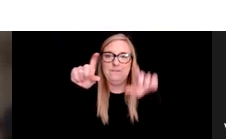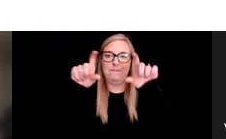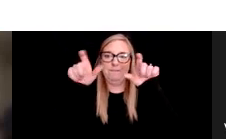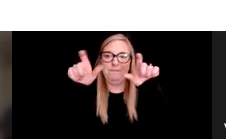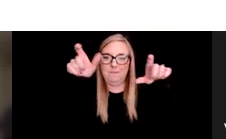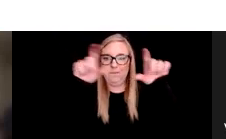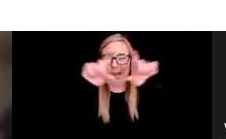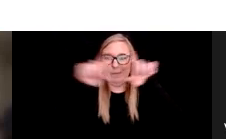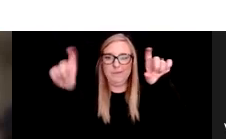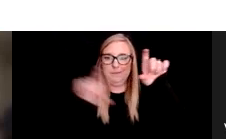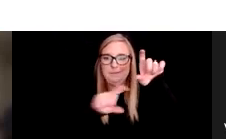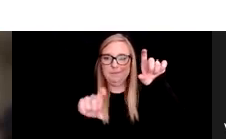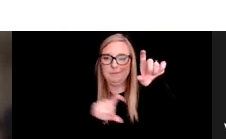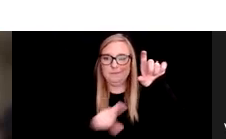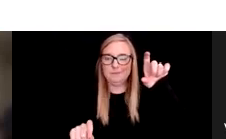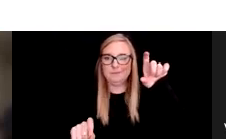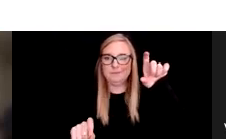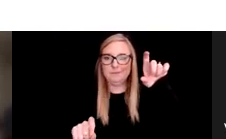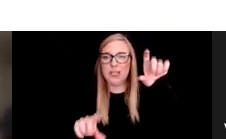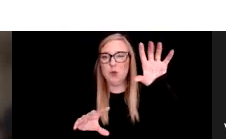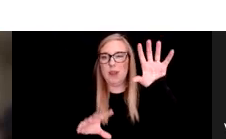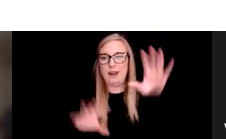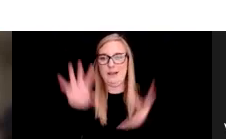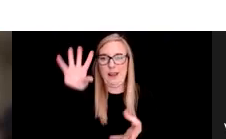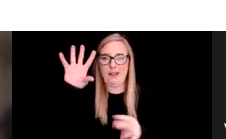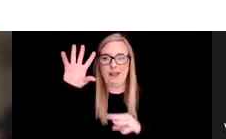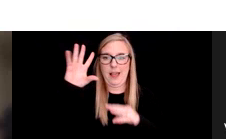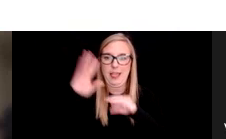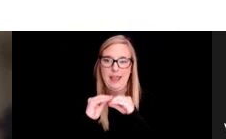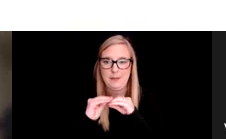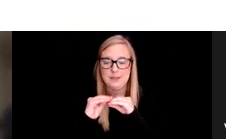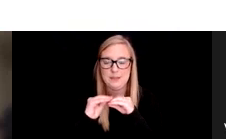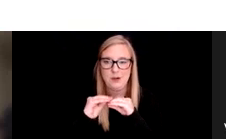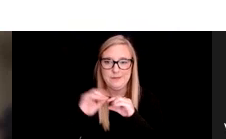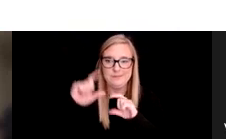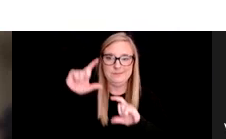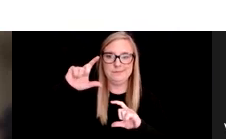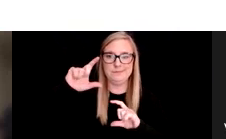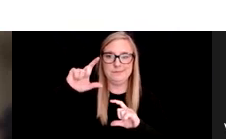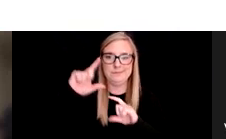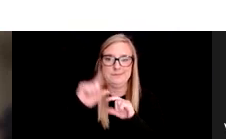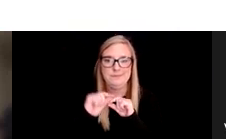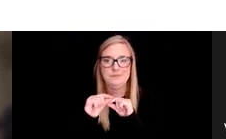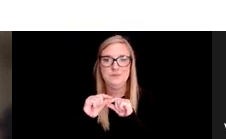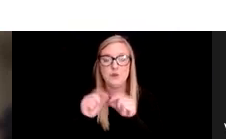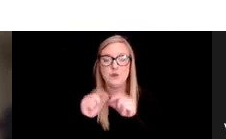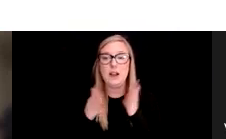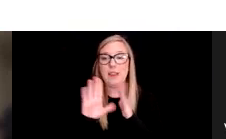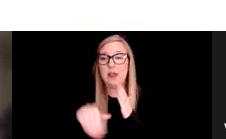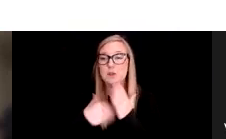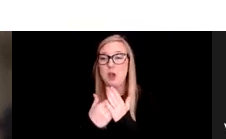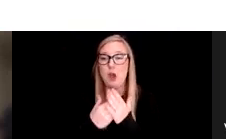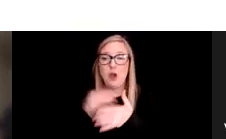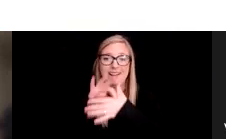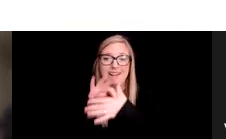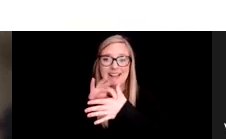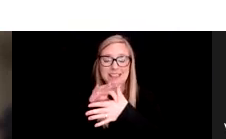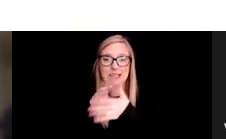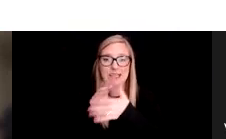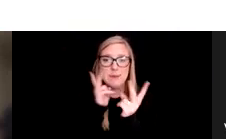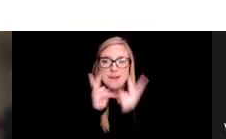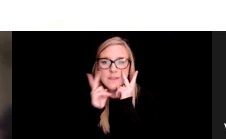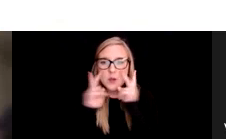style menu with collapsible sections that allows all content in that navigation to be viewed on that